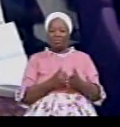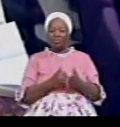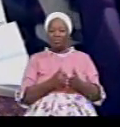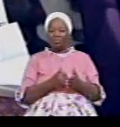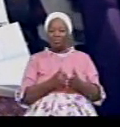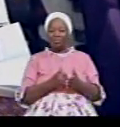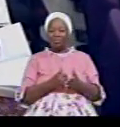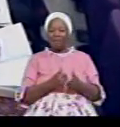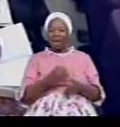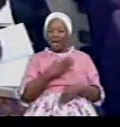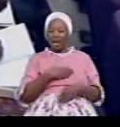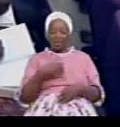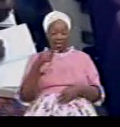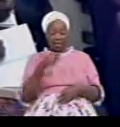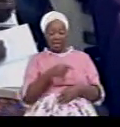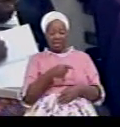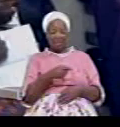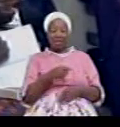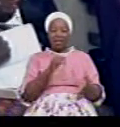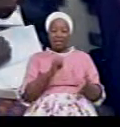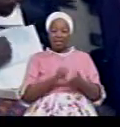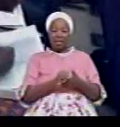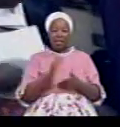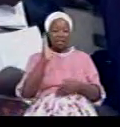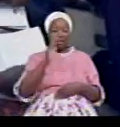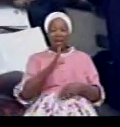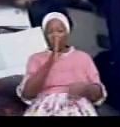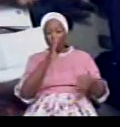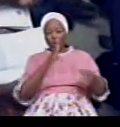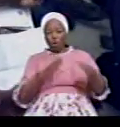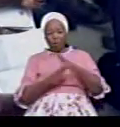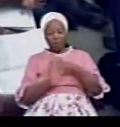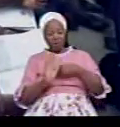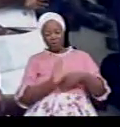and he that shall humble himself